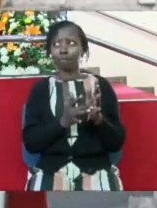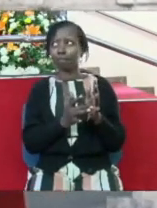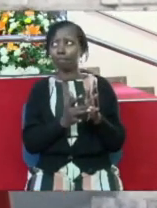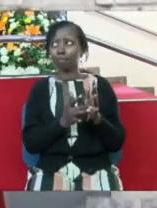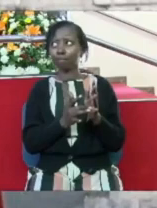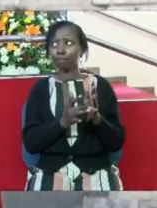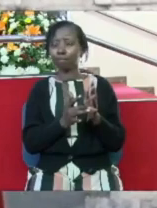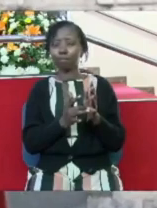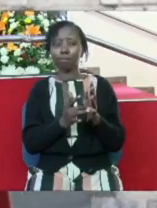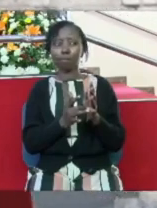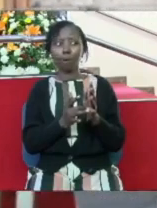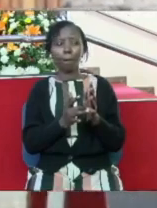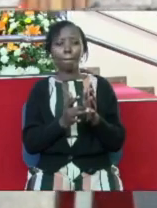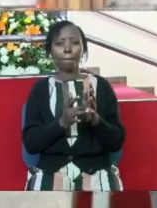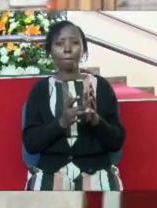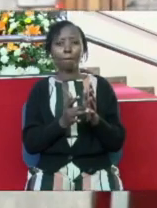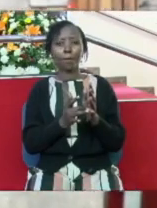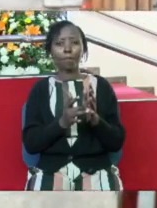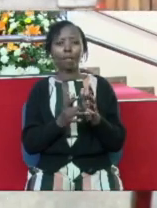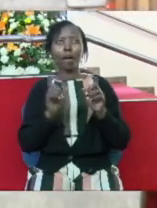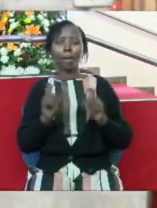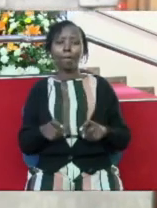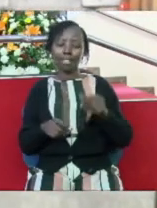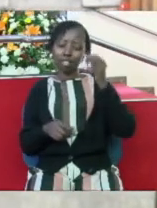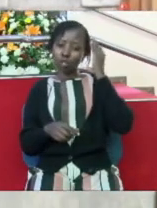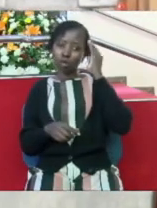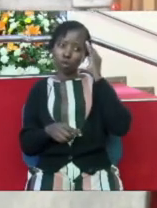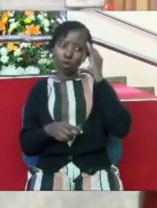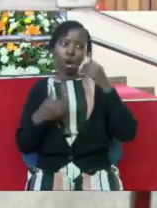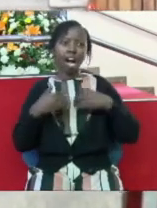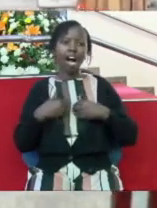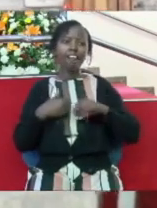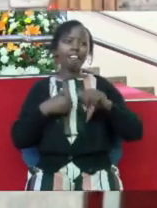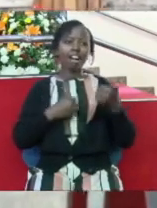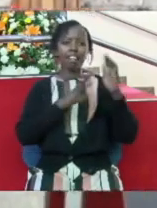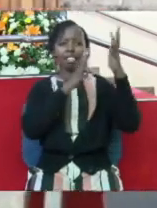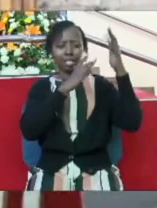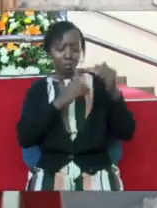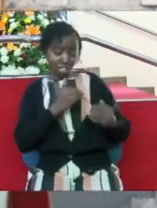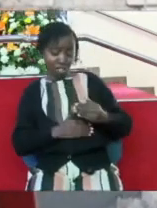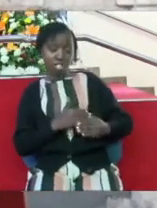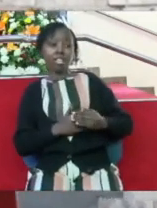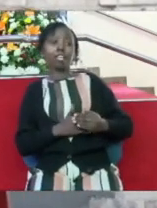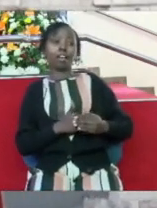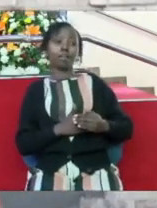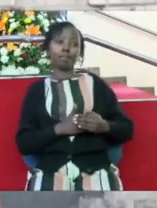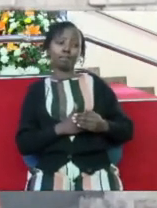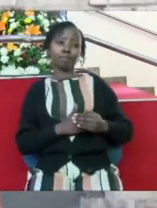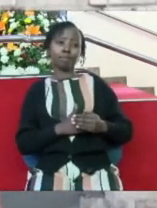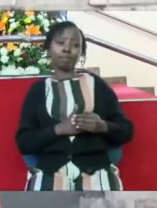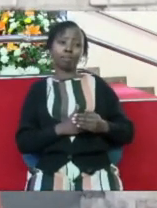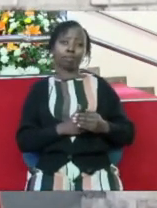worth noting today. Na pia ni lazima tutilie mkazo leo. That there is another event that is coming soon. Ya kwamba kuna pia tukio ambalo linakuja